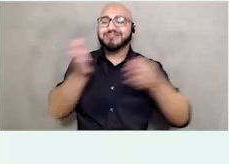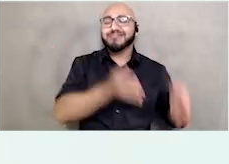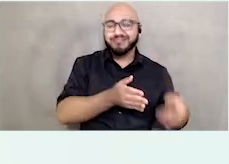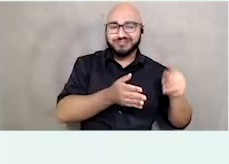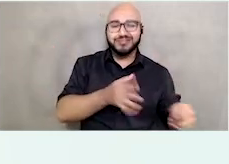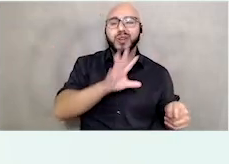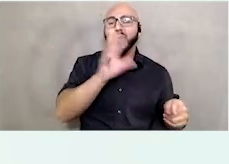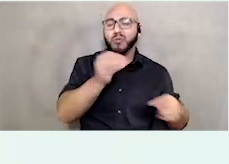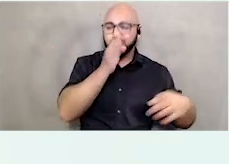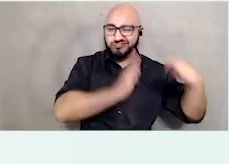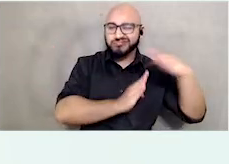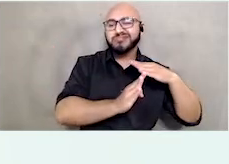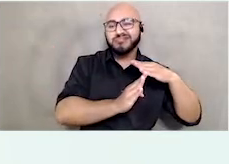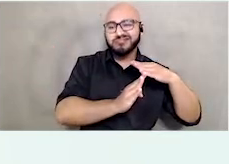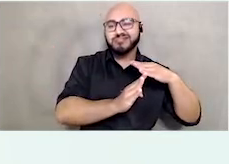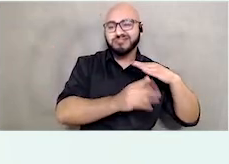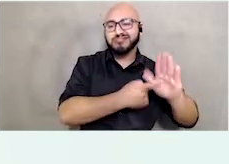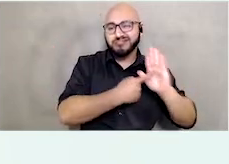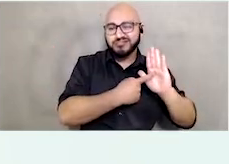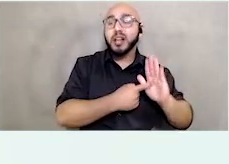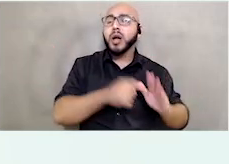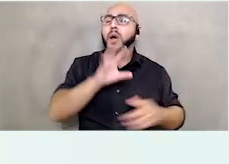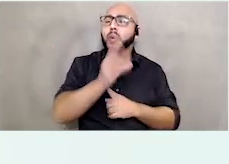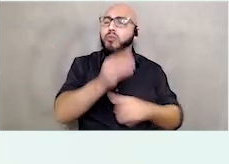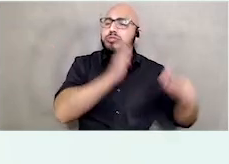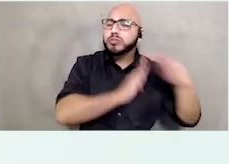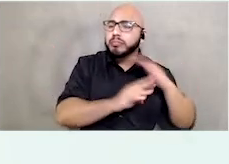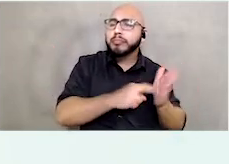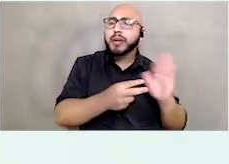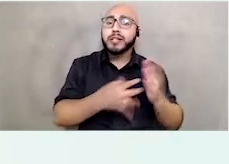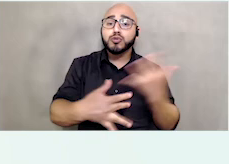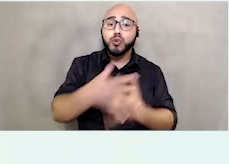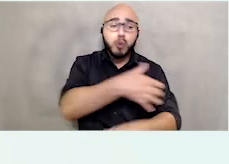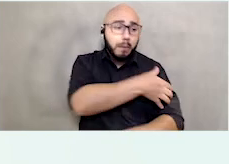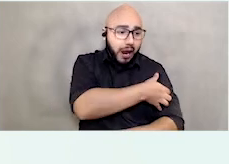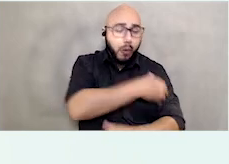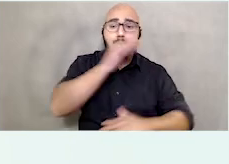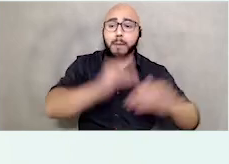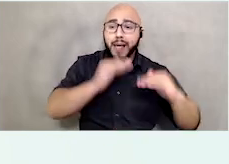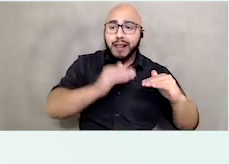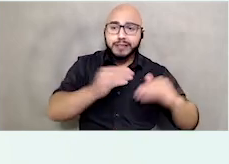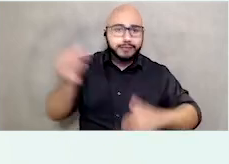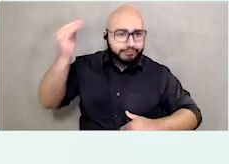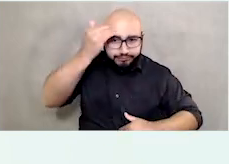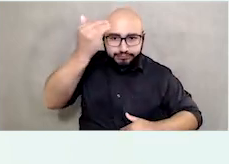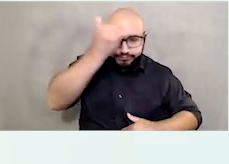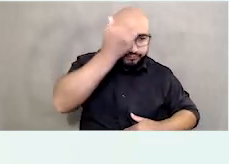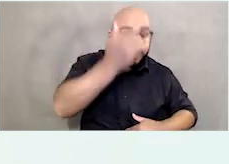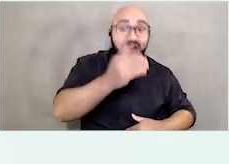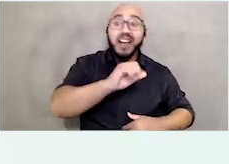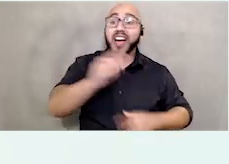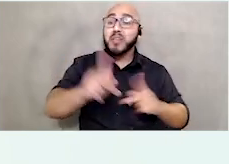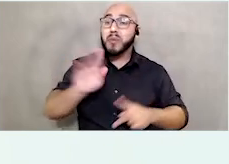be culturally humble is to be aware of social power imbalances, respect other people's values and beliefs, and continuously reflect on your